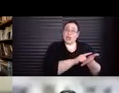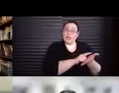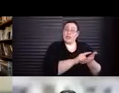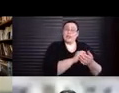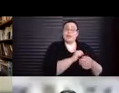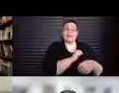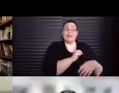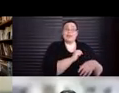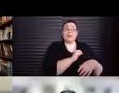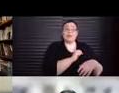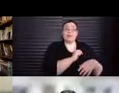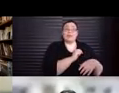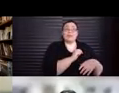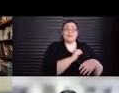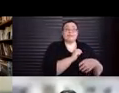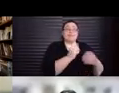you know, as political,